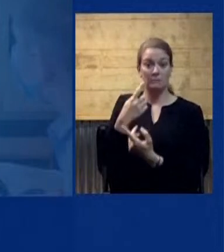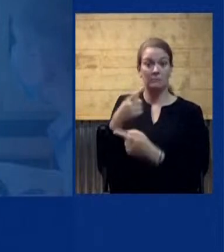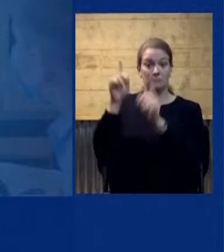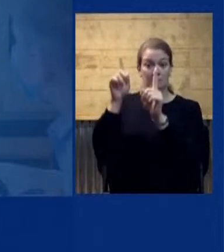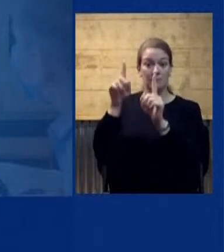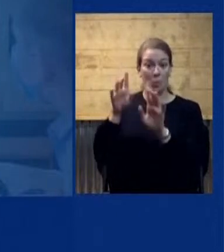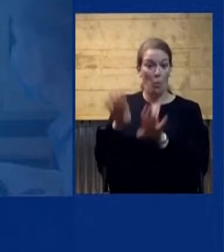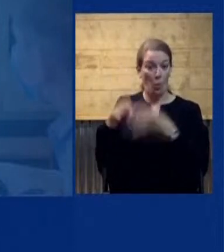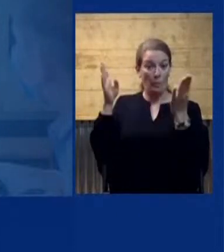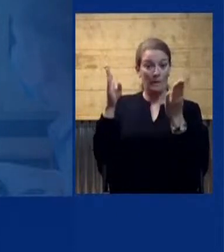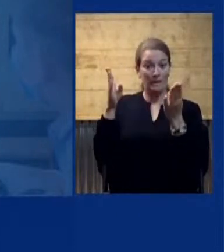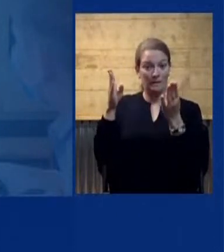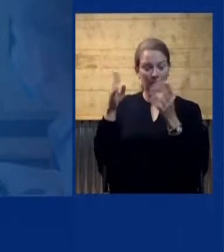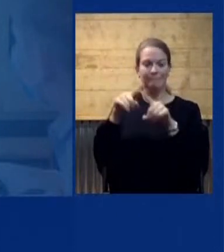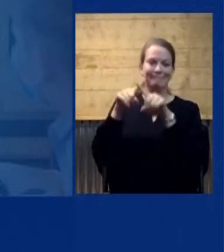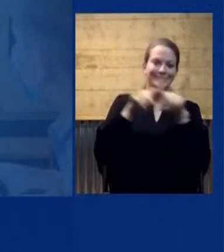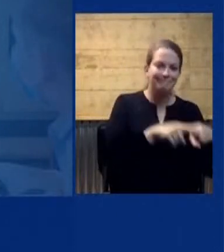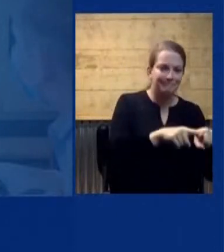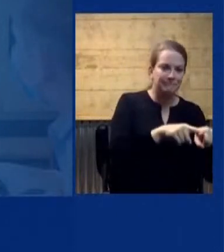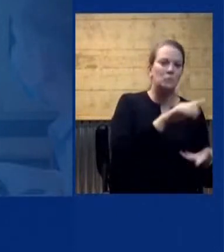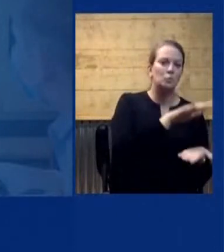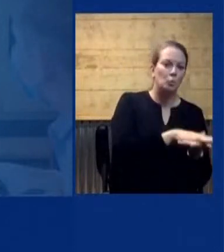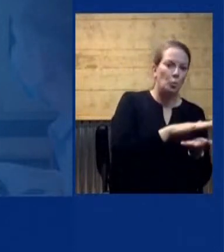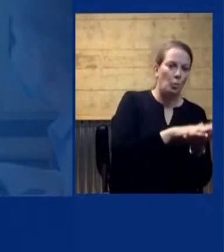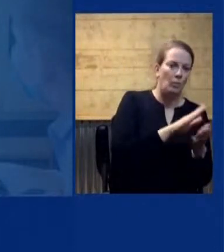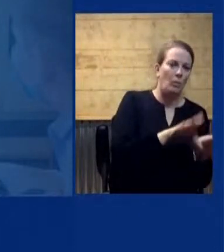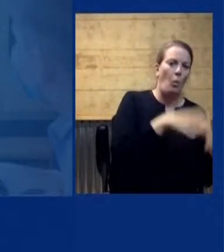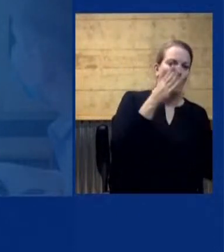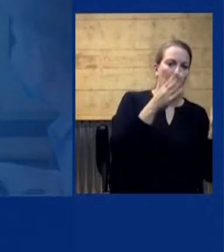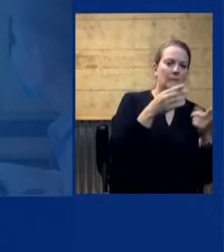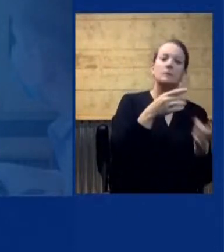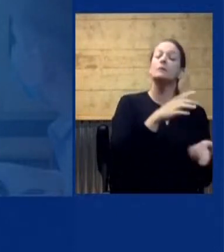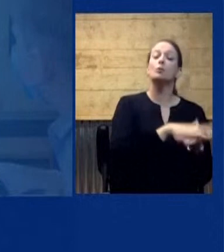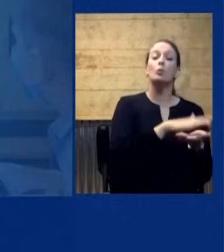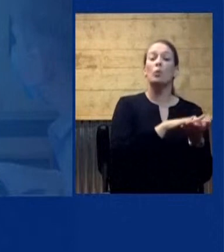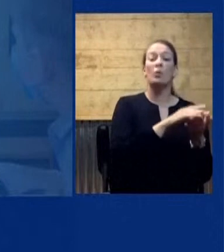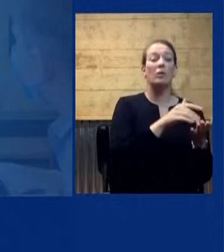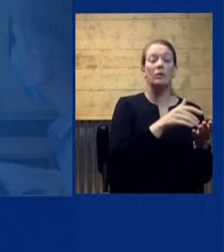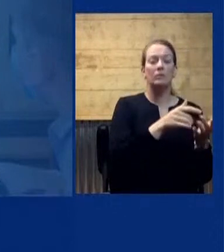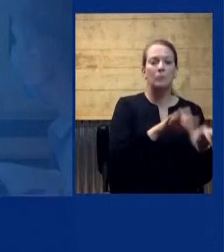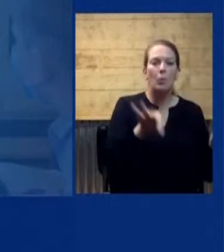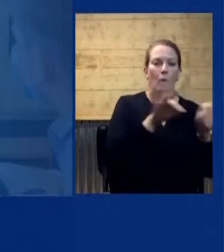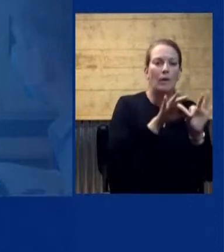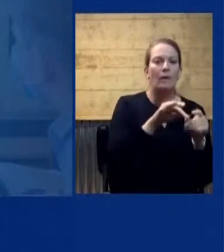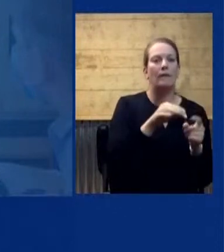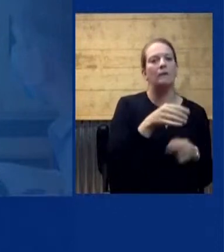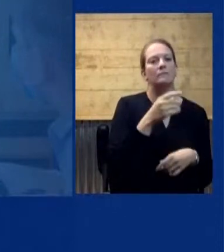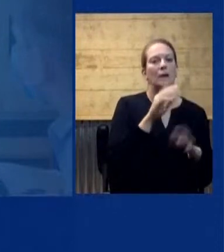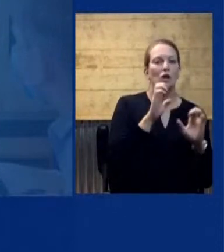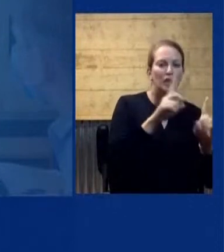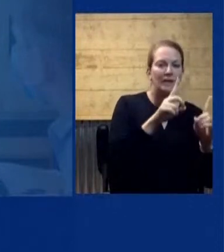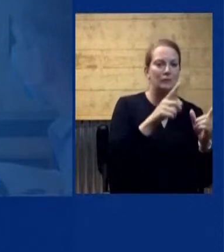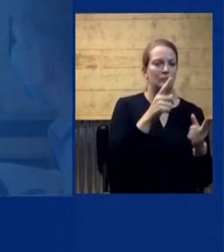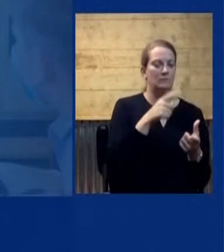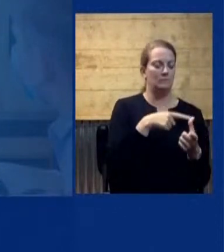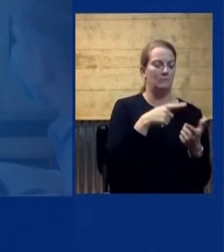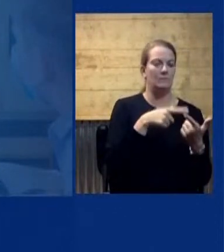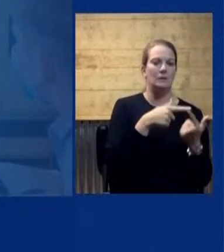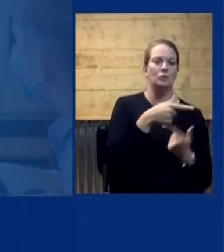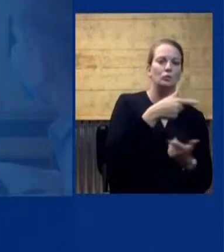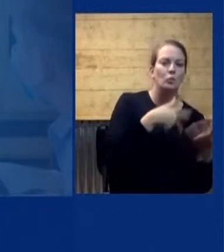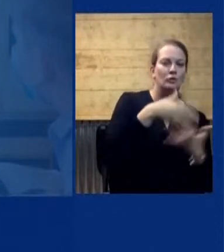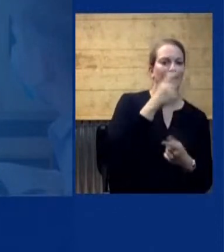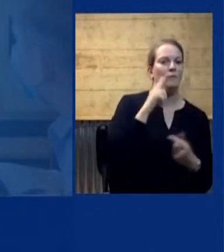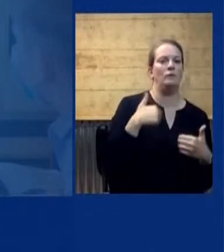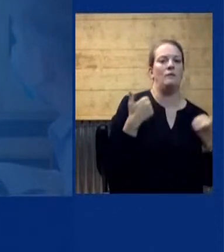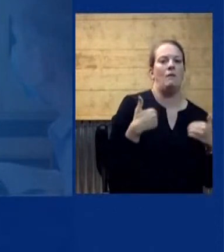closed. Schools are important, not just education, socialization of young people. We don't even know what this means